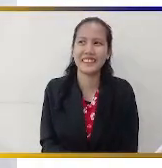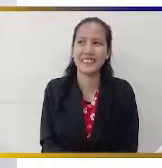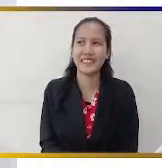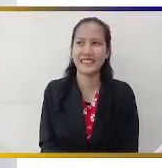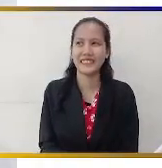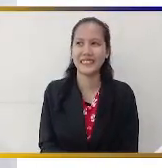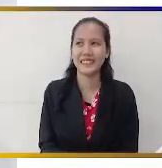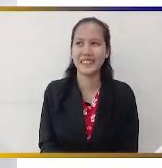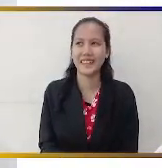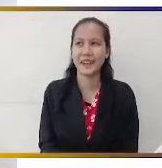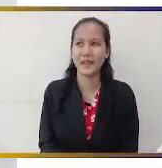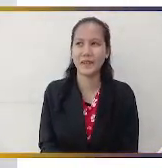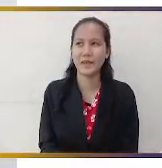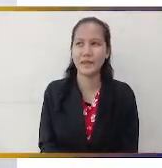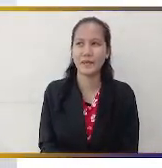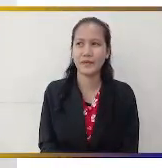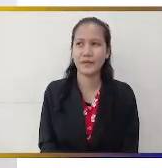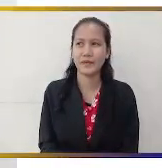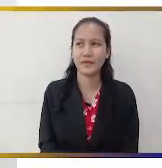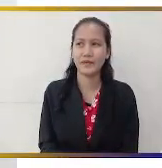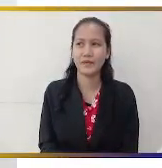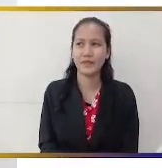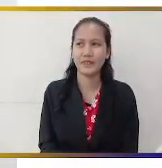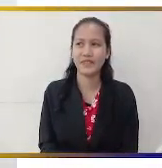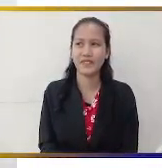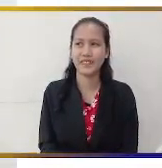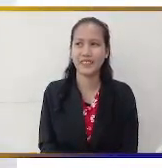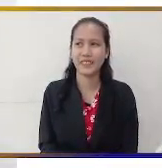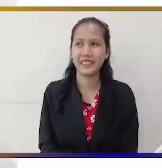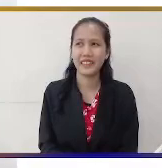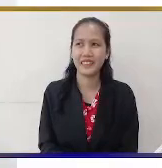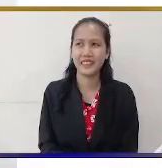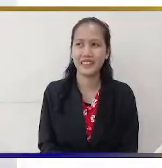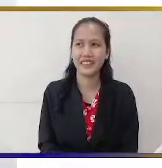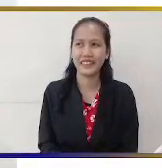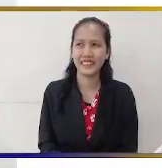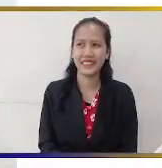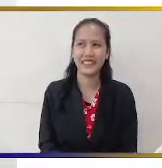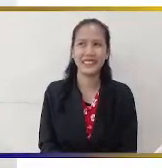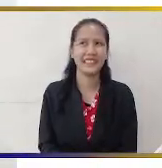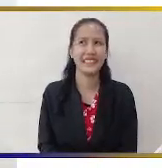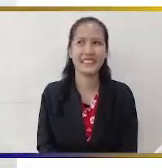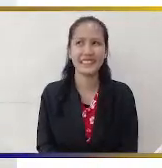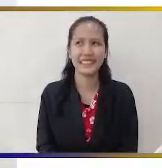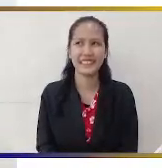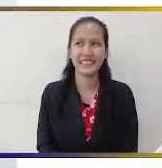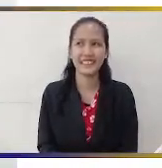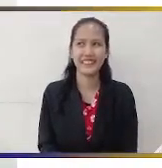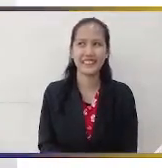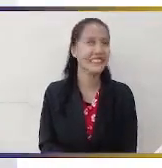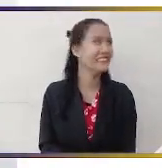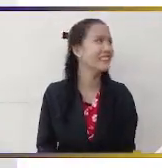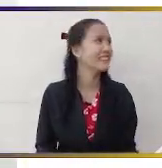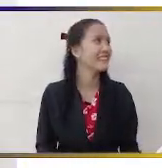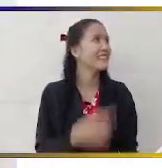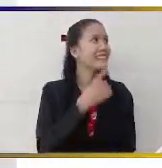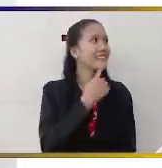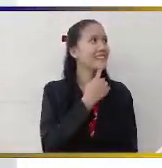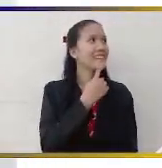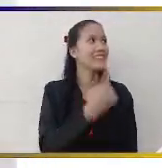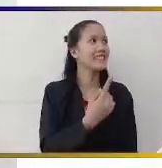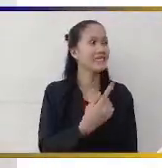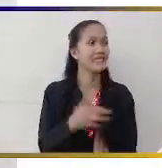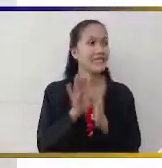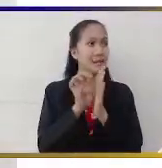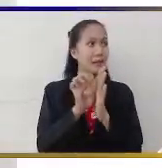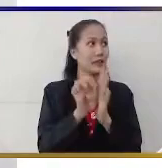Oh, he's not just giving me the feed of crackers, amen. He's giving me the 100. Well, let's see what